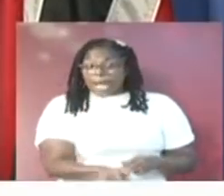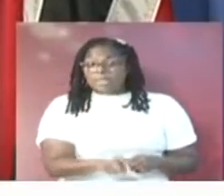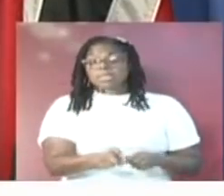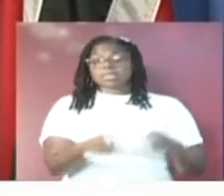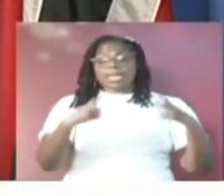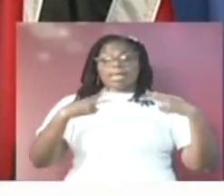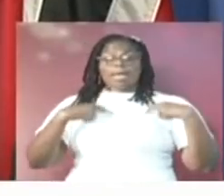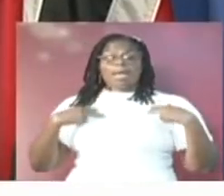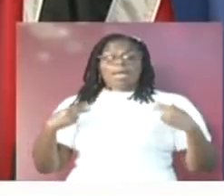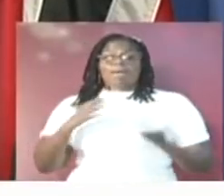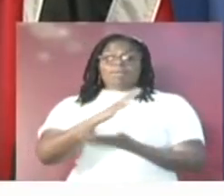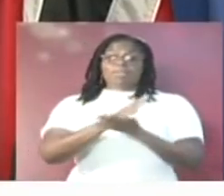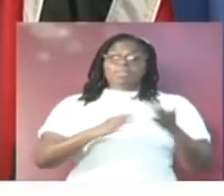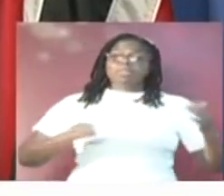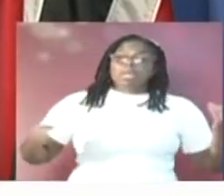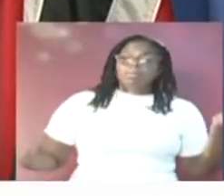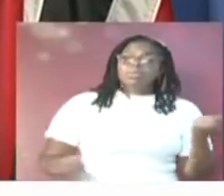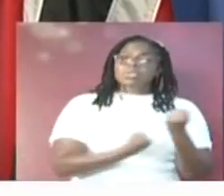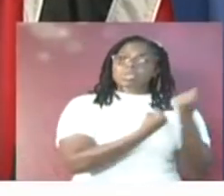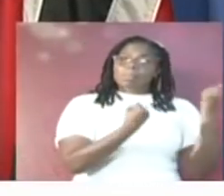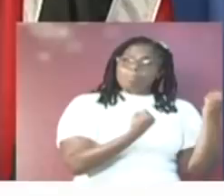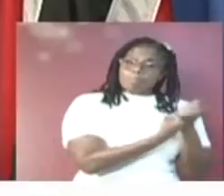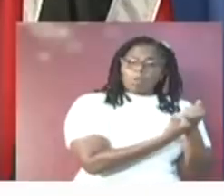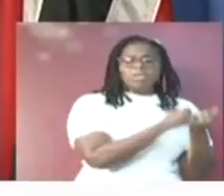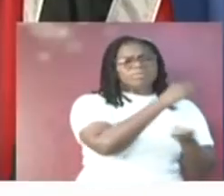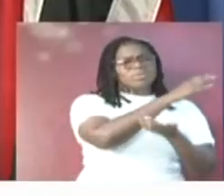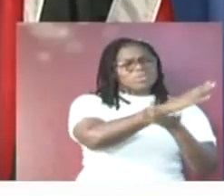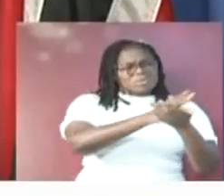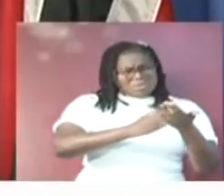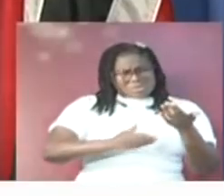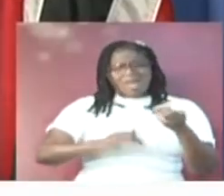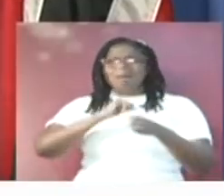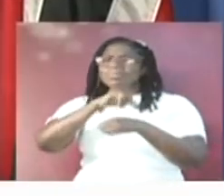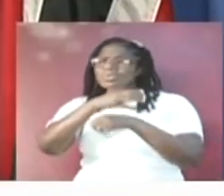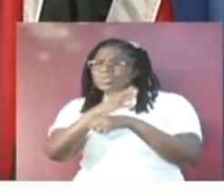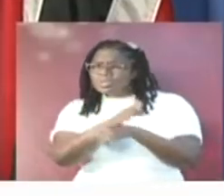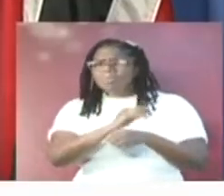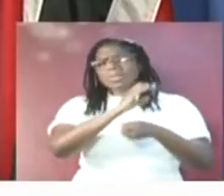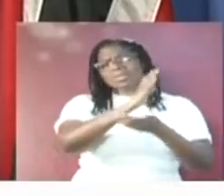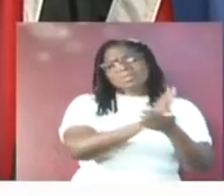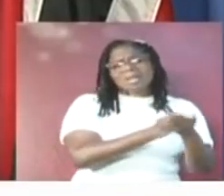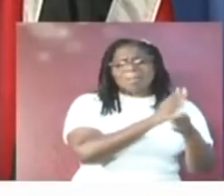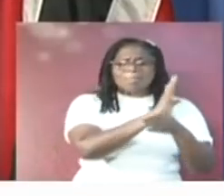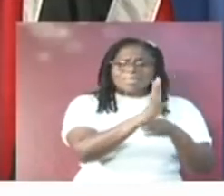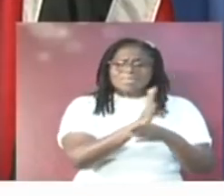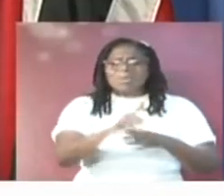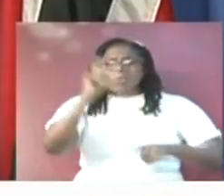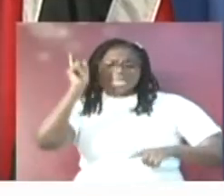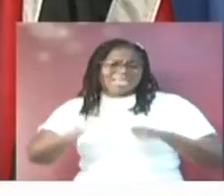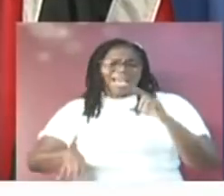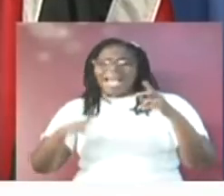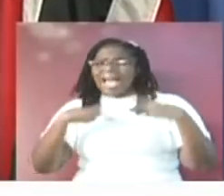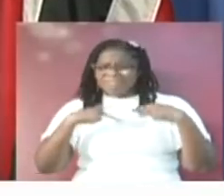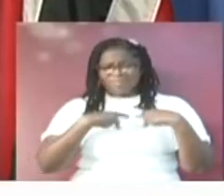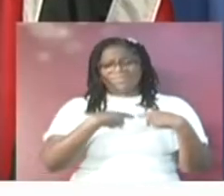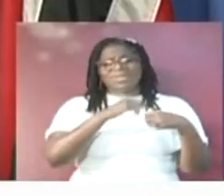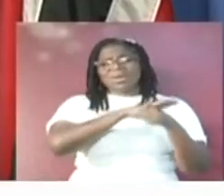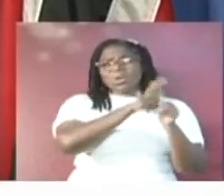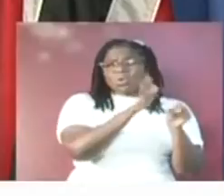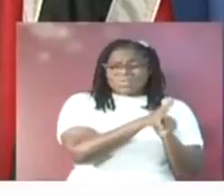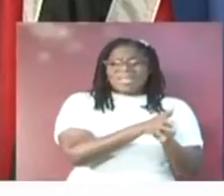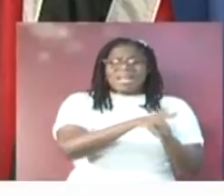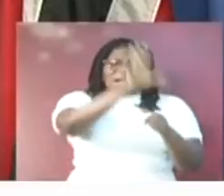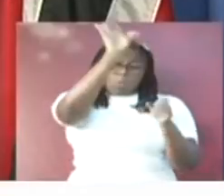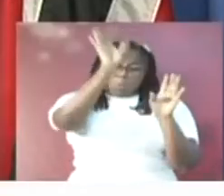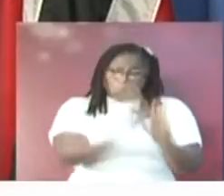some support for some aspects of the economy if the virus is not to destroy us in the beginning. So now,